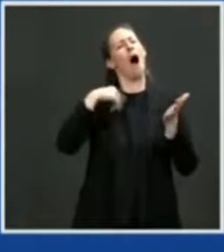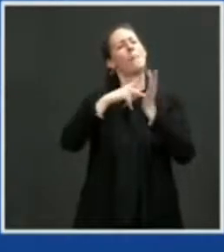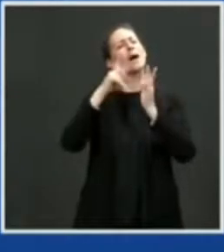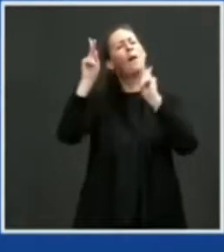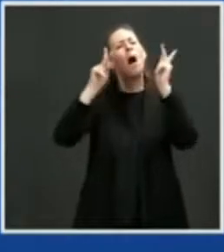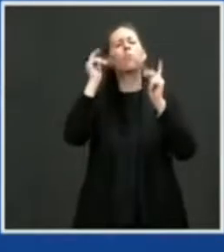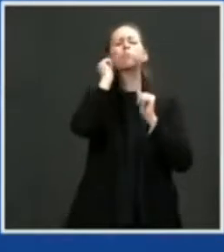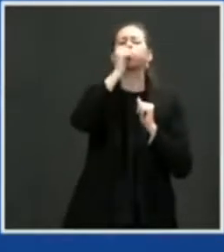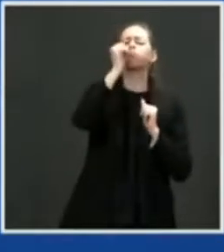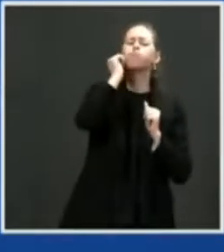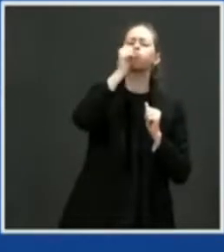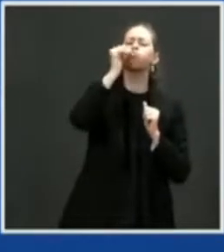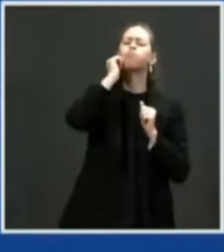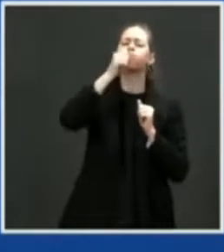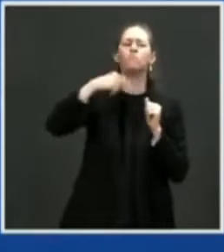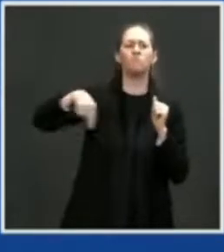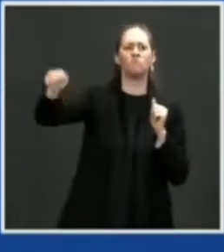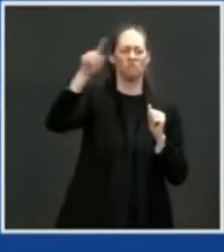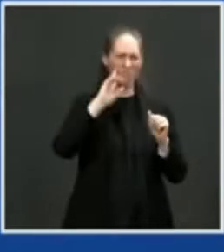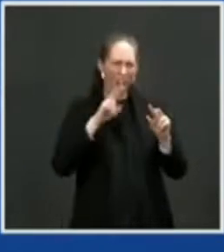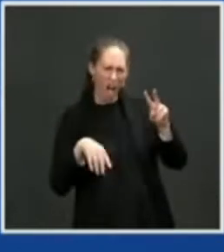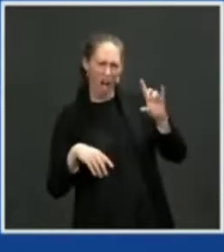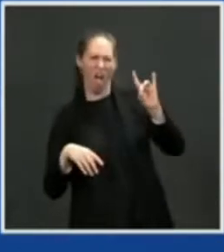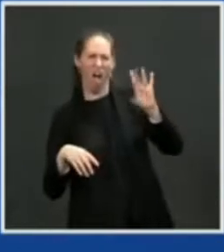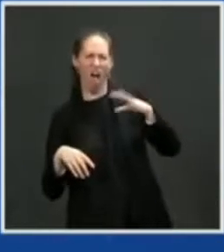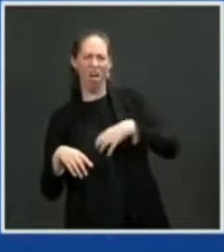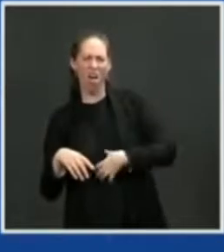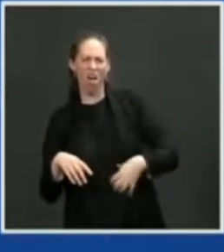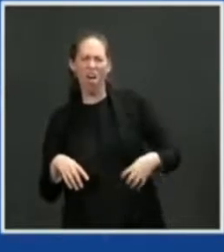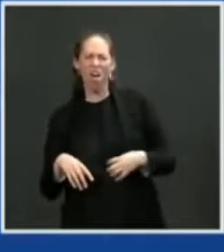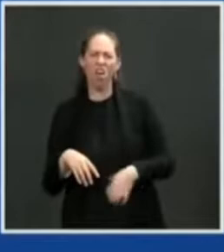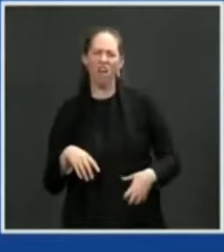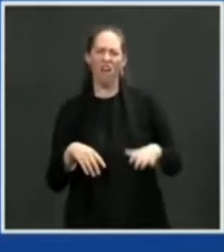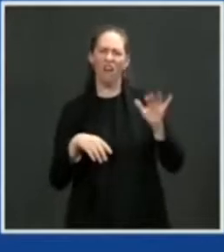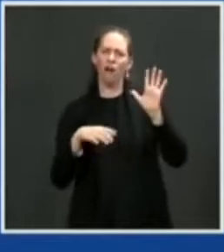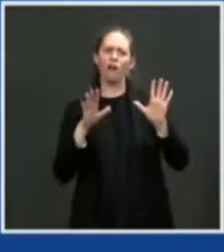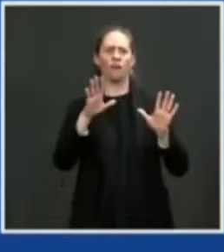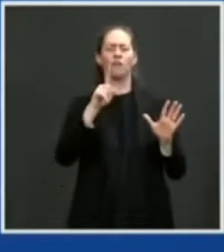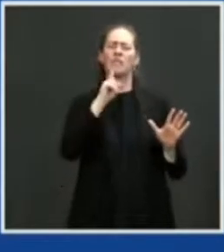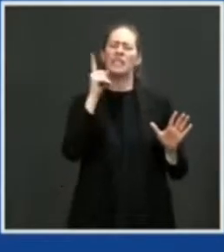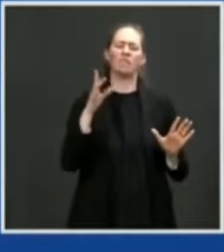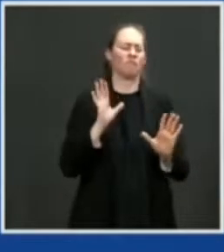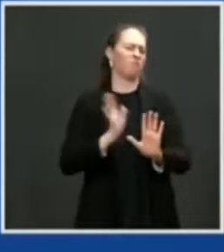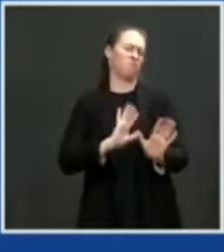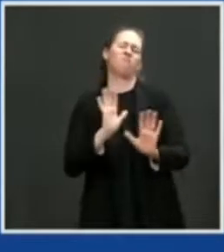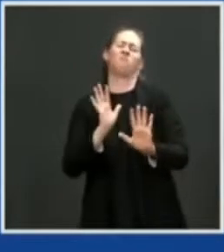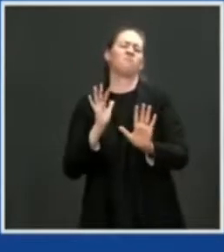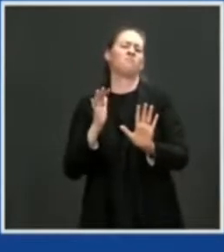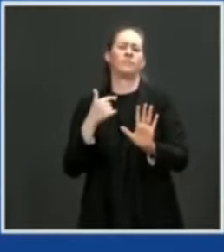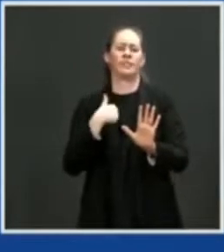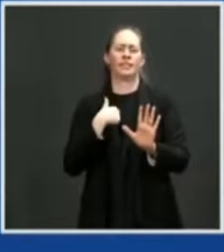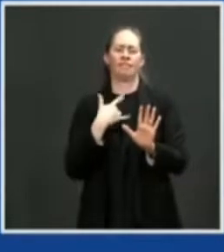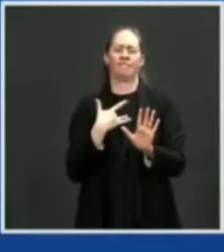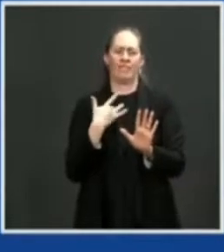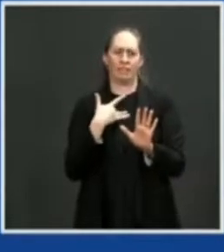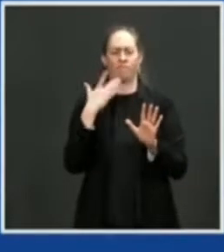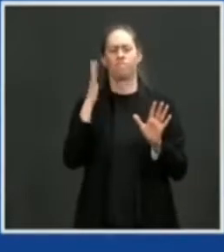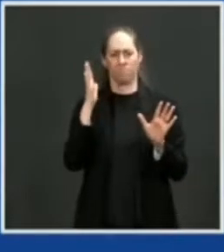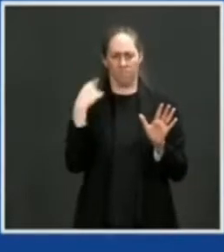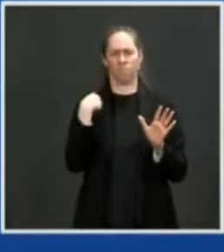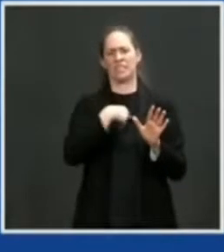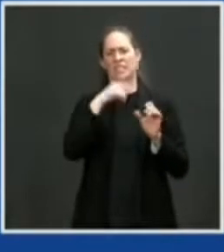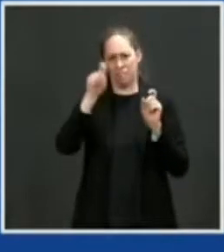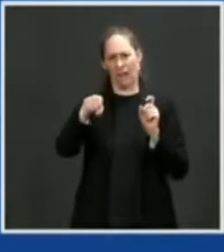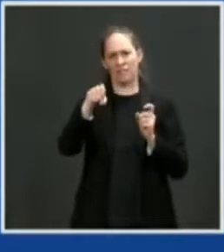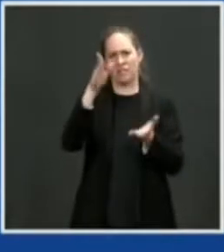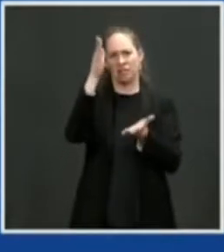those people who So yell at I'm me at convinced the hardware store that We'll time. be able to stop this because it is the most pernicious thing. This makes Jim